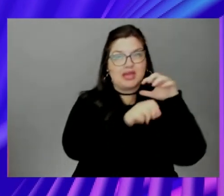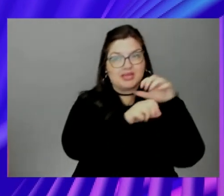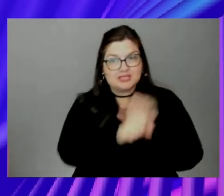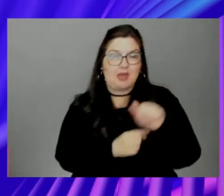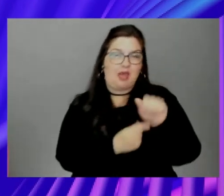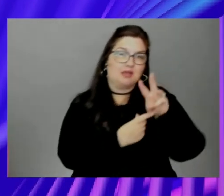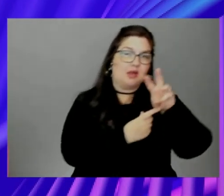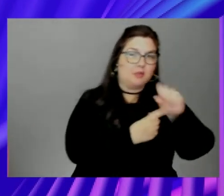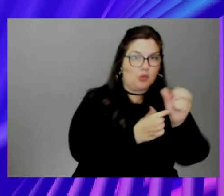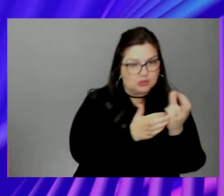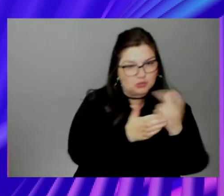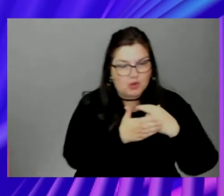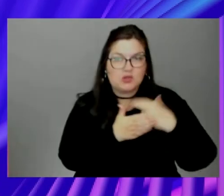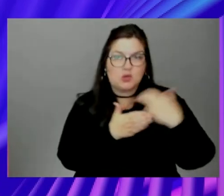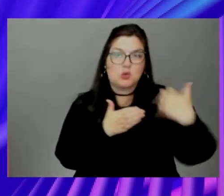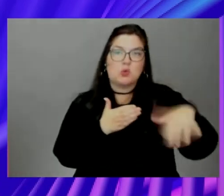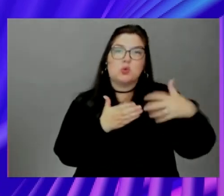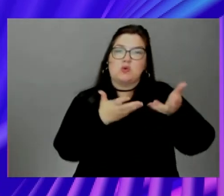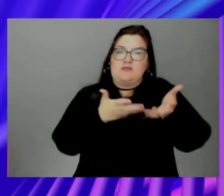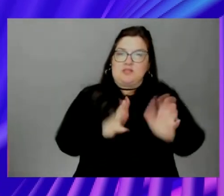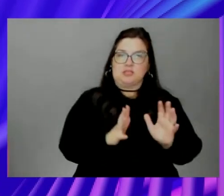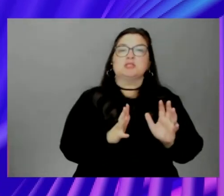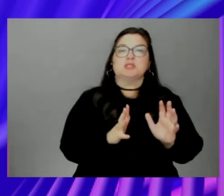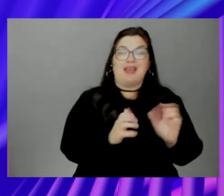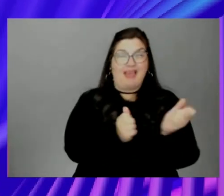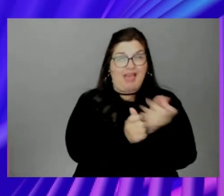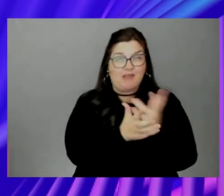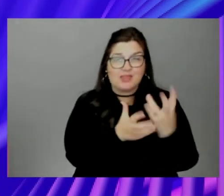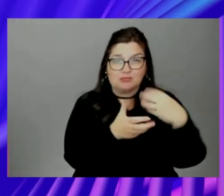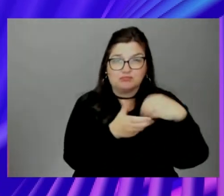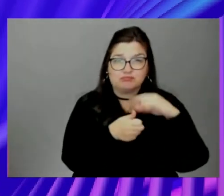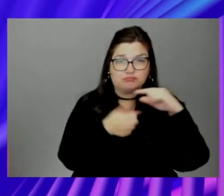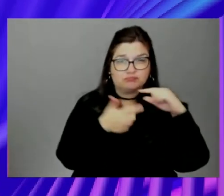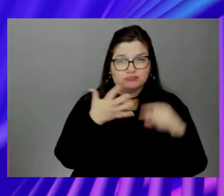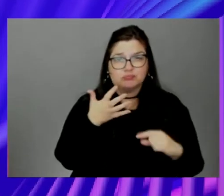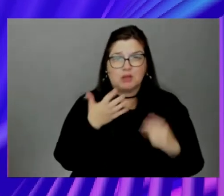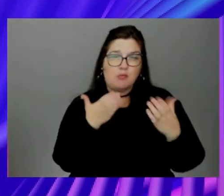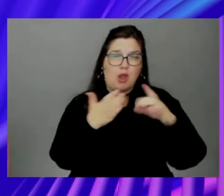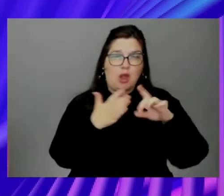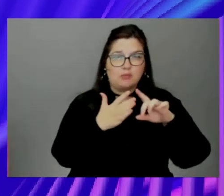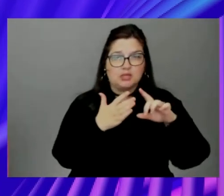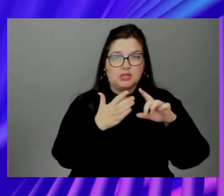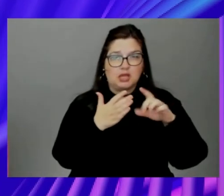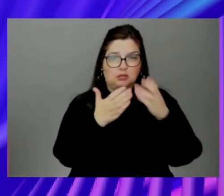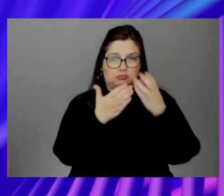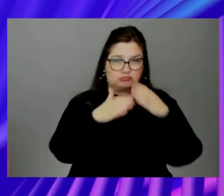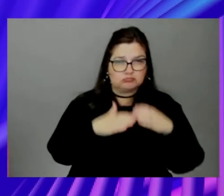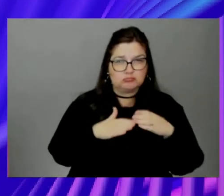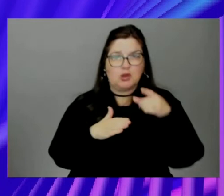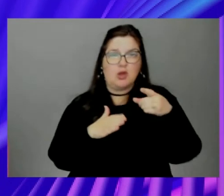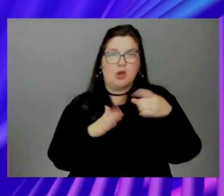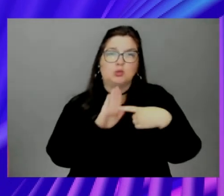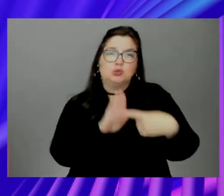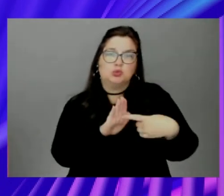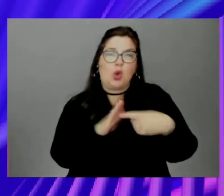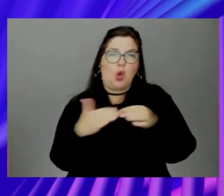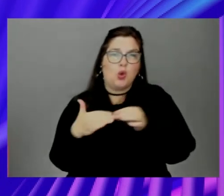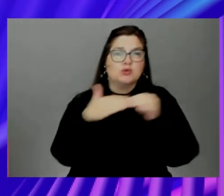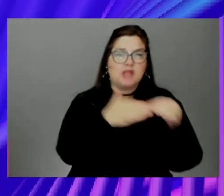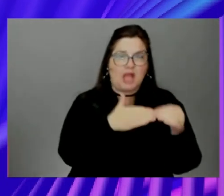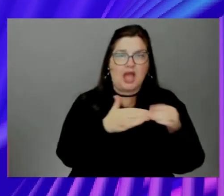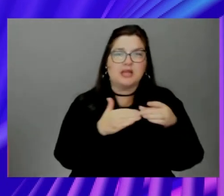and everything that we have in here, and if I could probably sort this in such a way where it says the guidance is going to be, I guess I'd do it the other